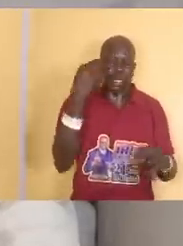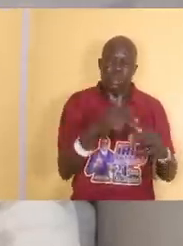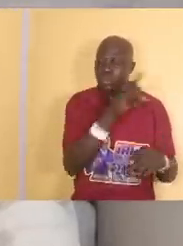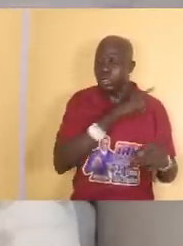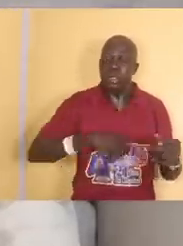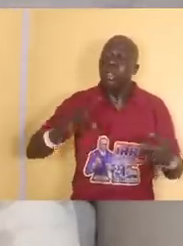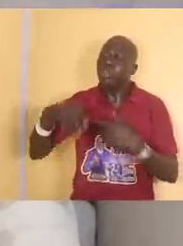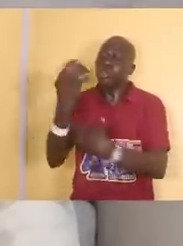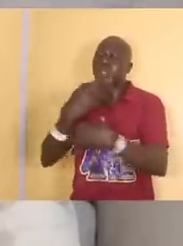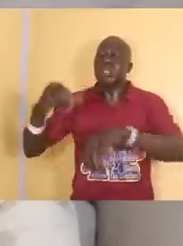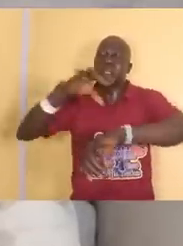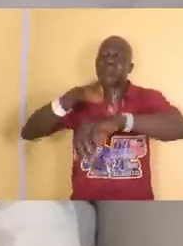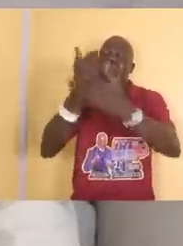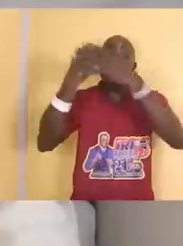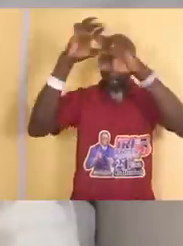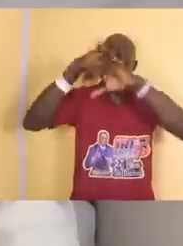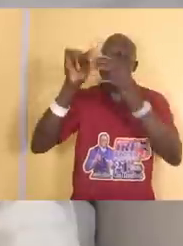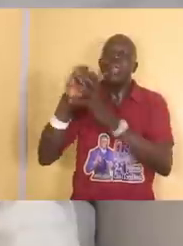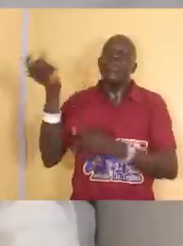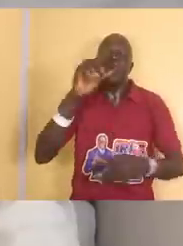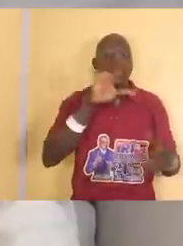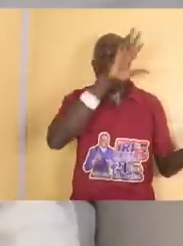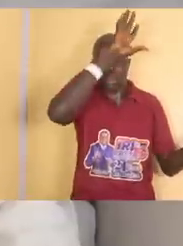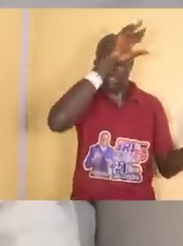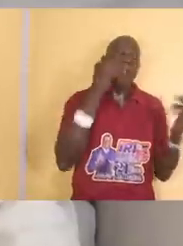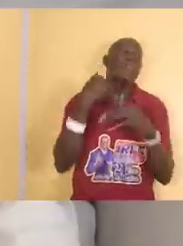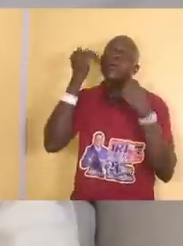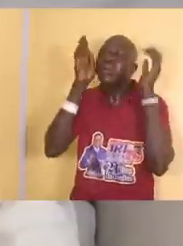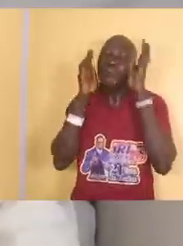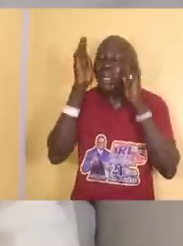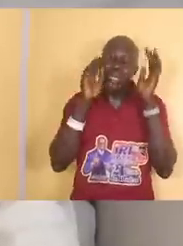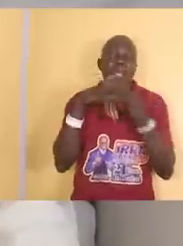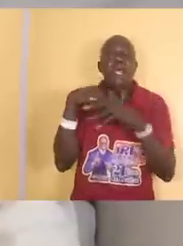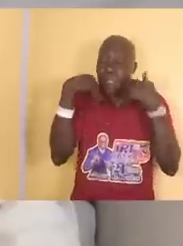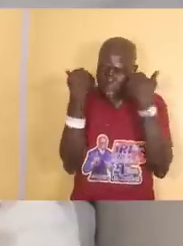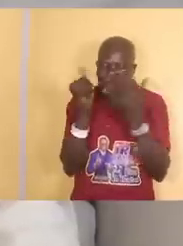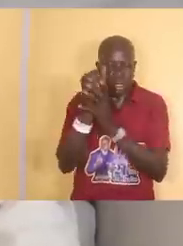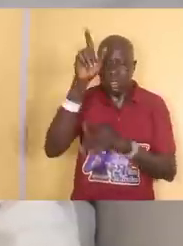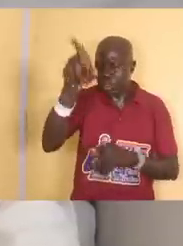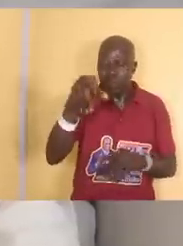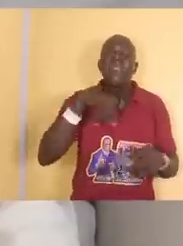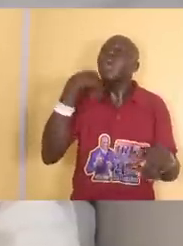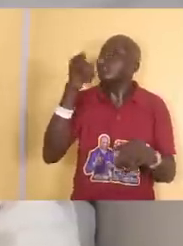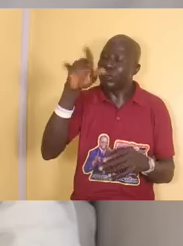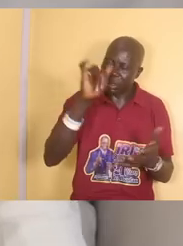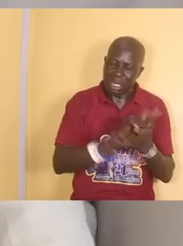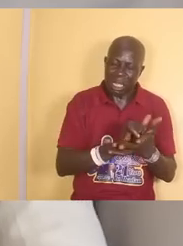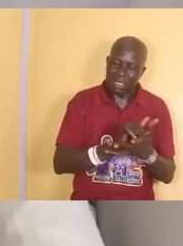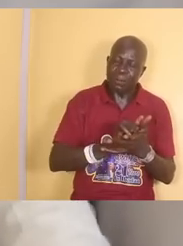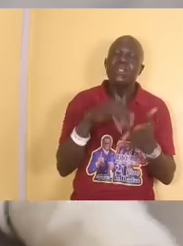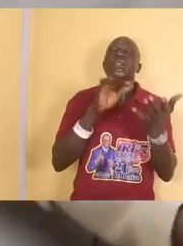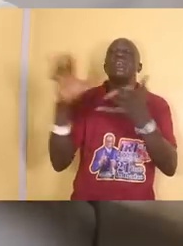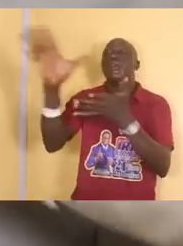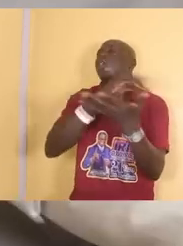in the name of God. That way they have not heard. Where they expect your shame and your disgrace, I declare to you that.